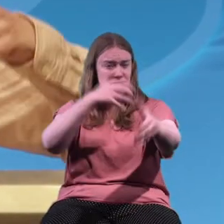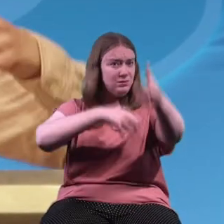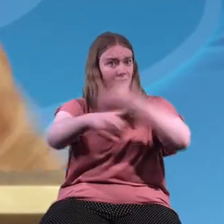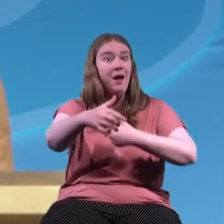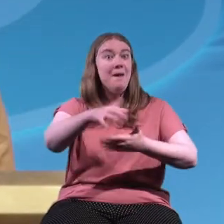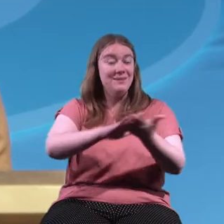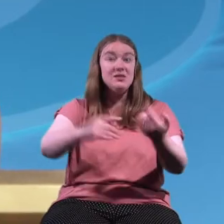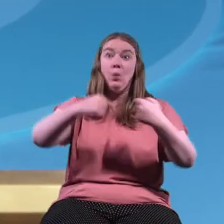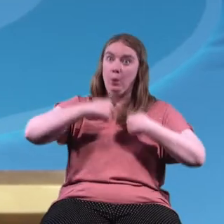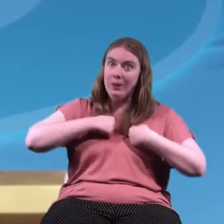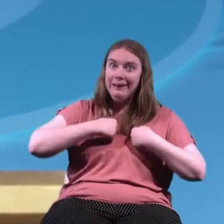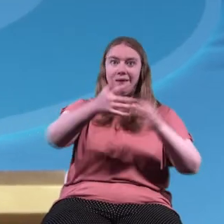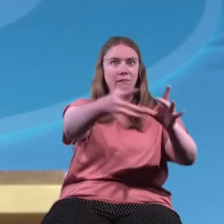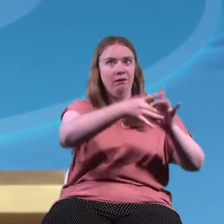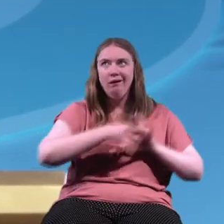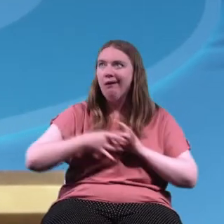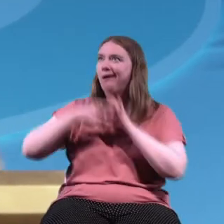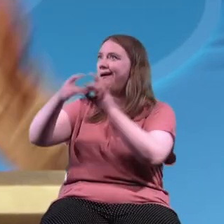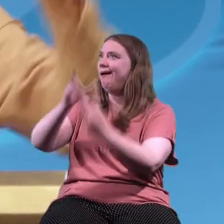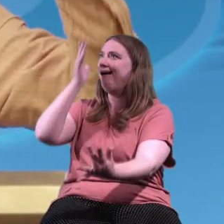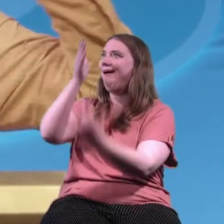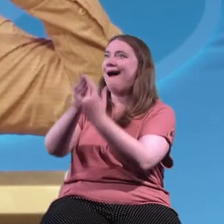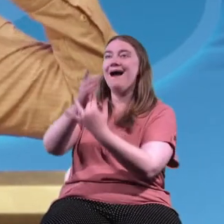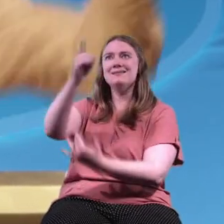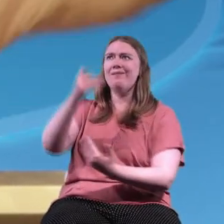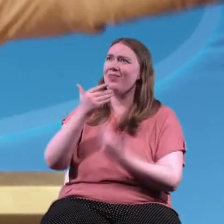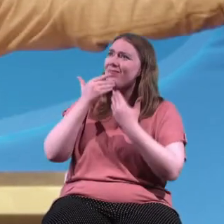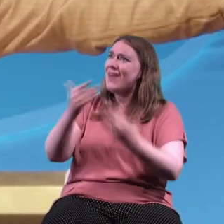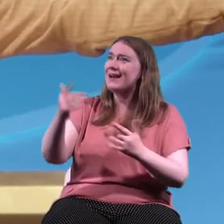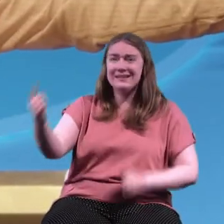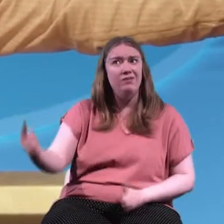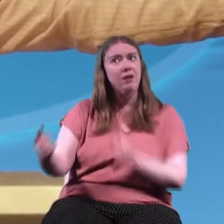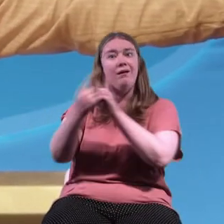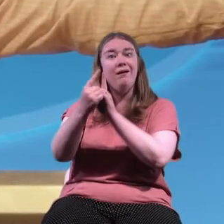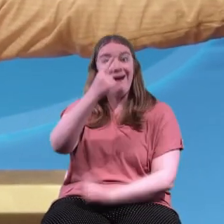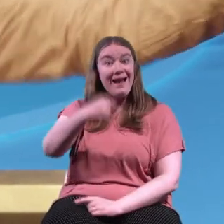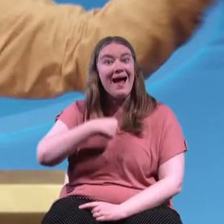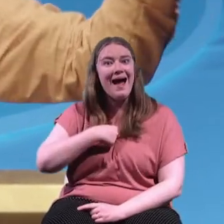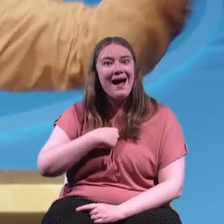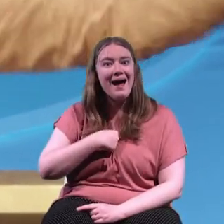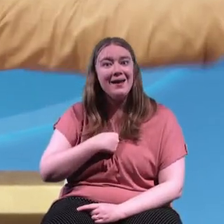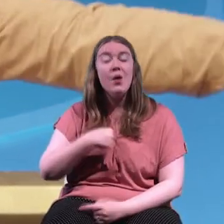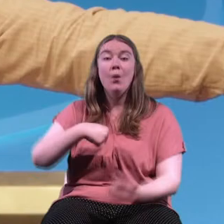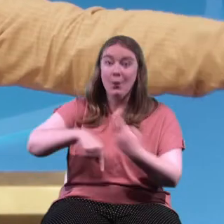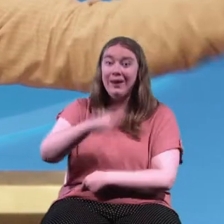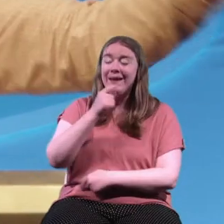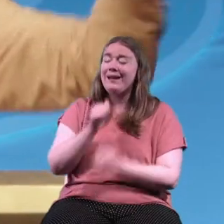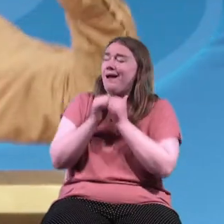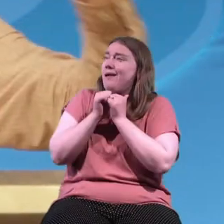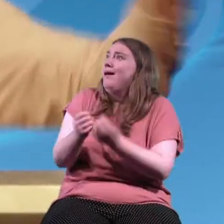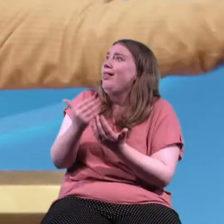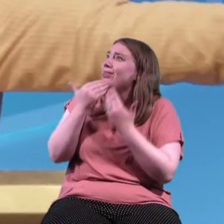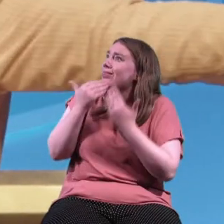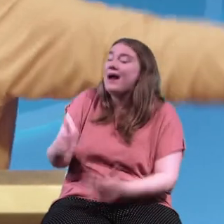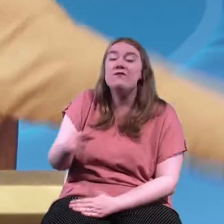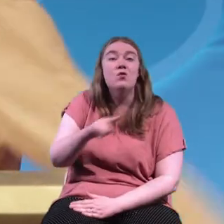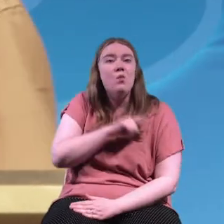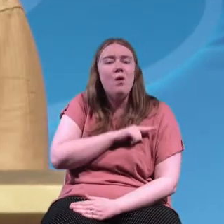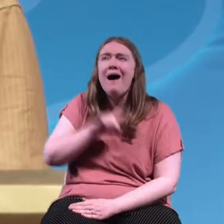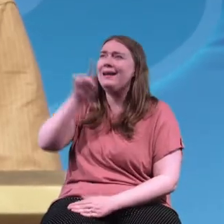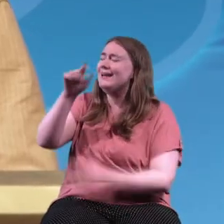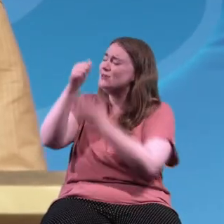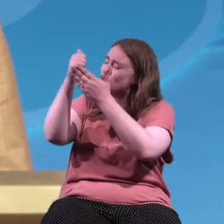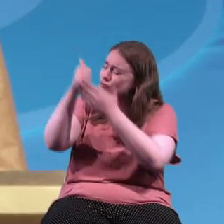What overcomes our ingratitude is God's generosity, God's grace, God's